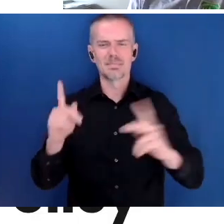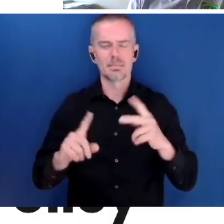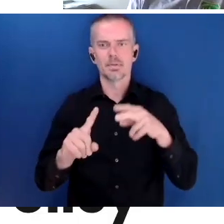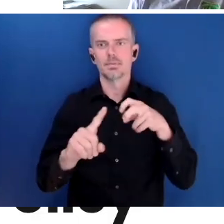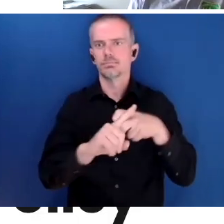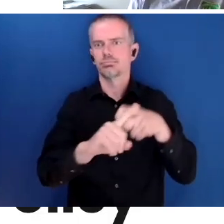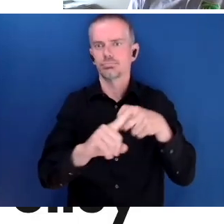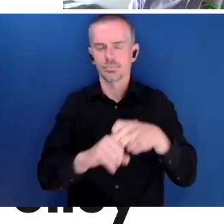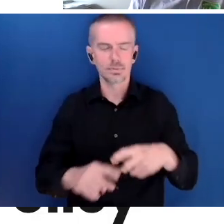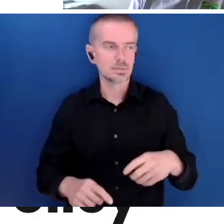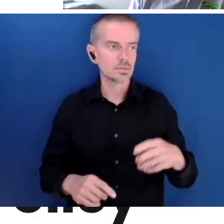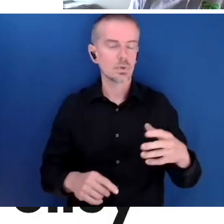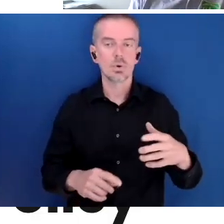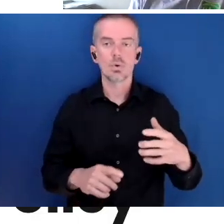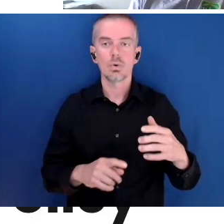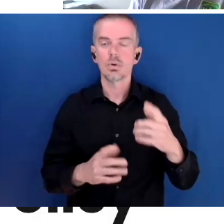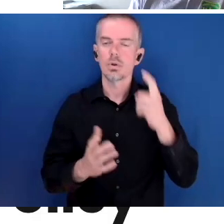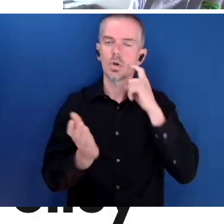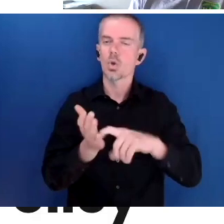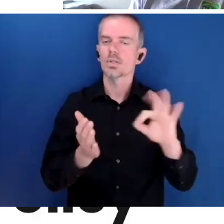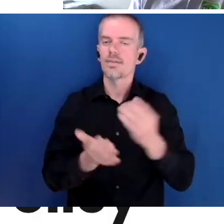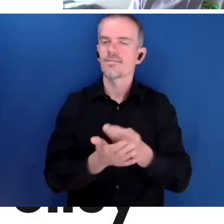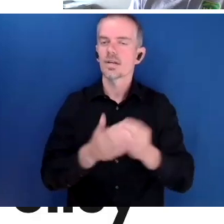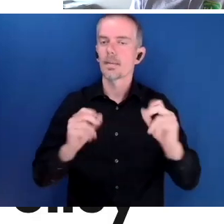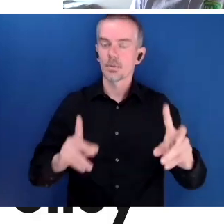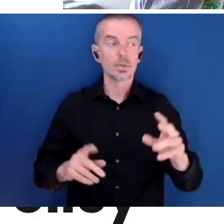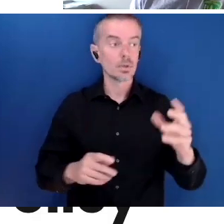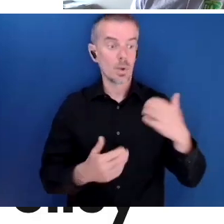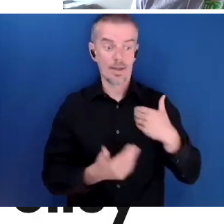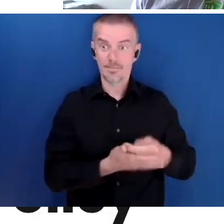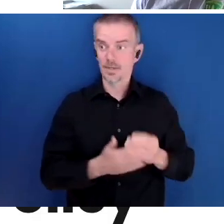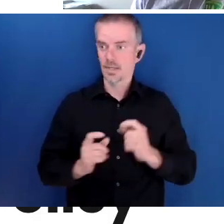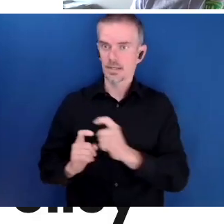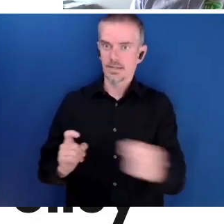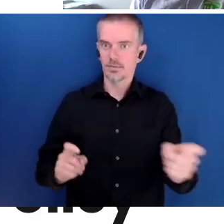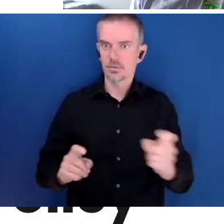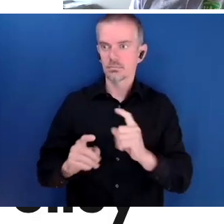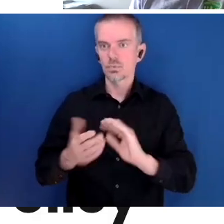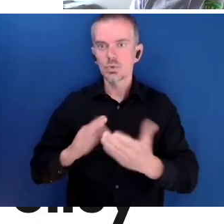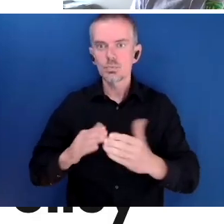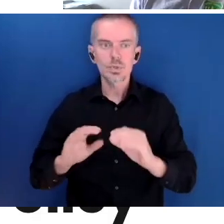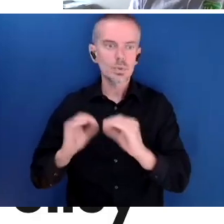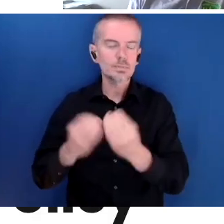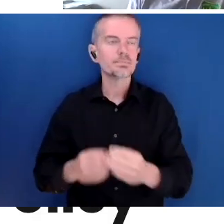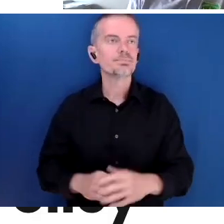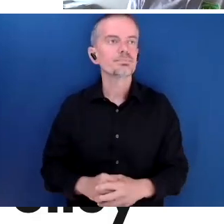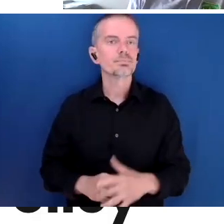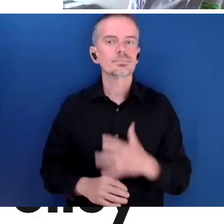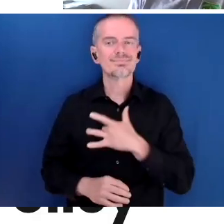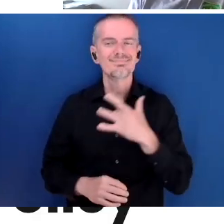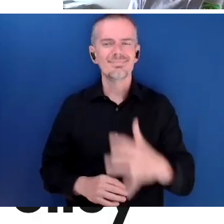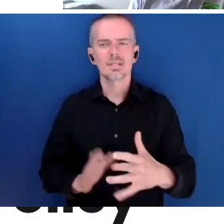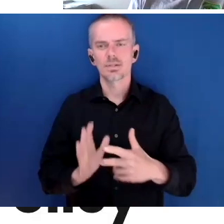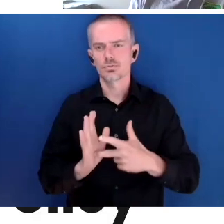notice of funding opportunity to give money out to communities or organizations, we typically get in 3 to even 10